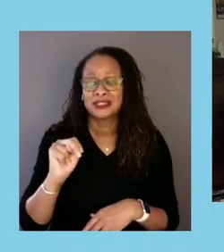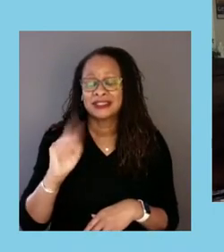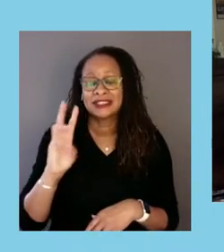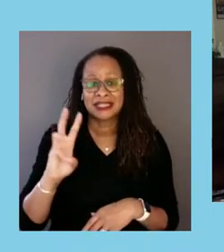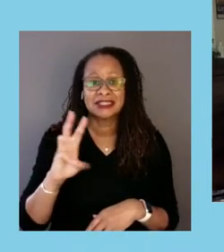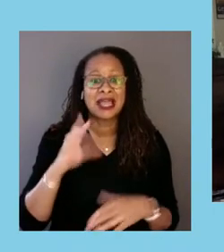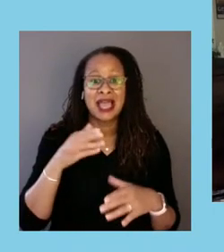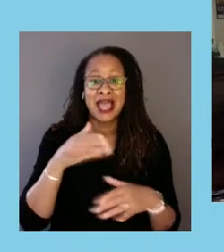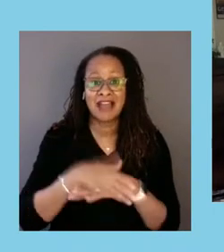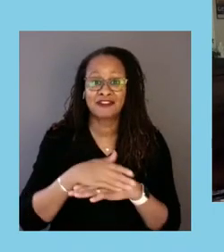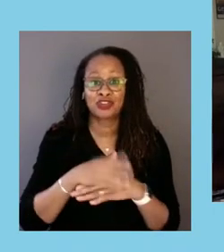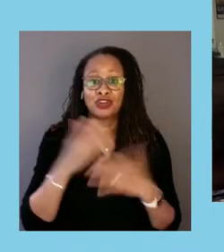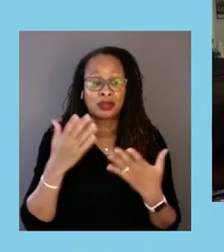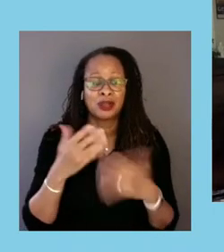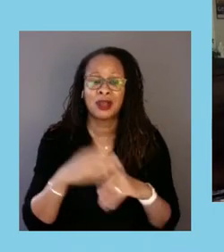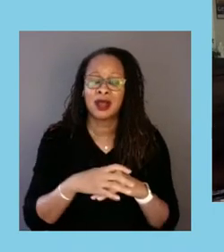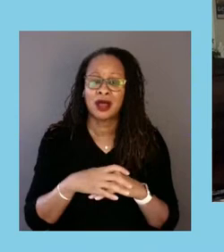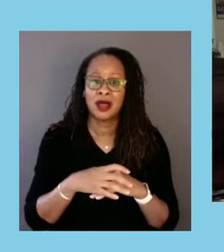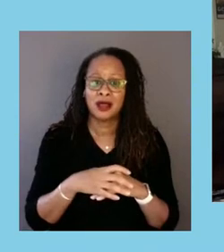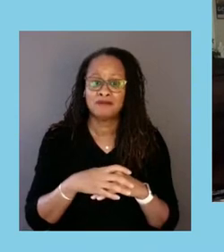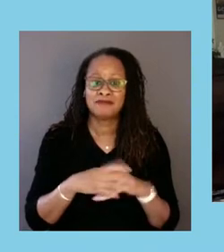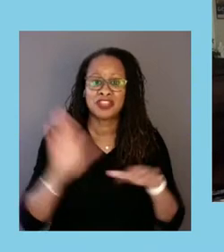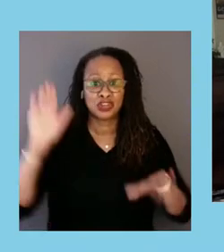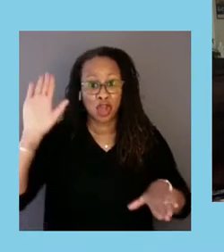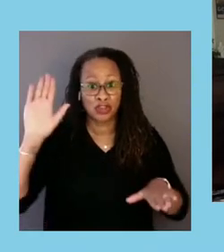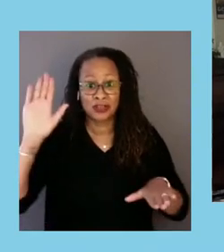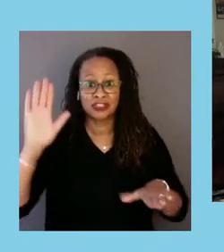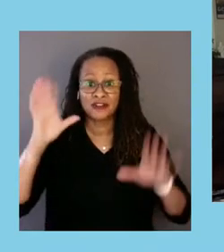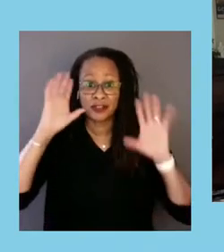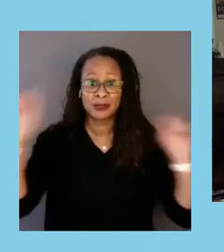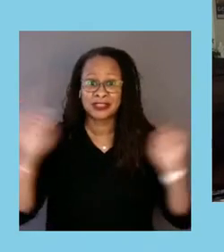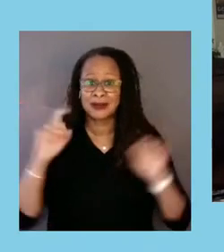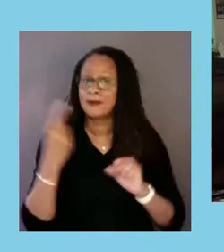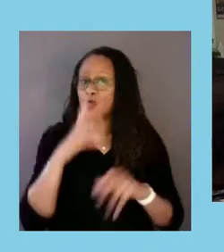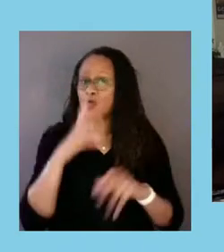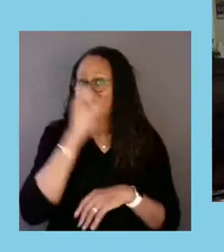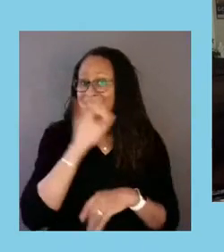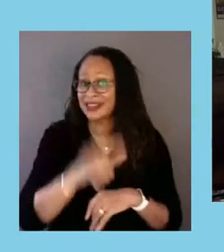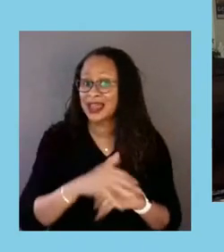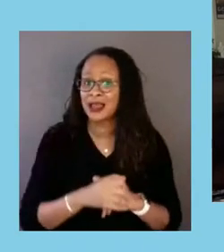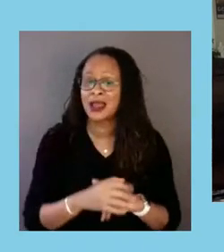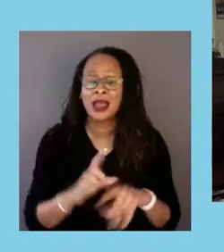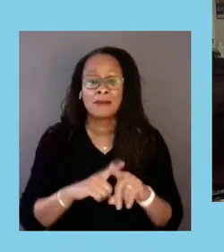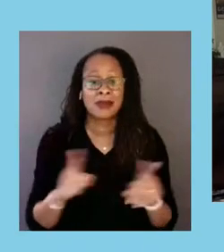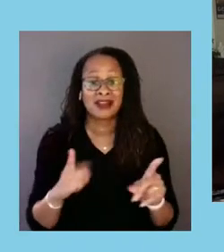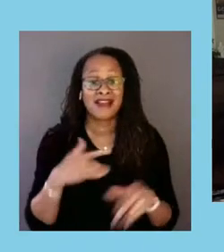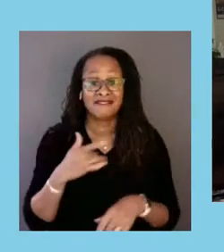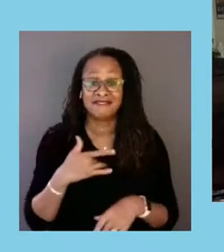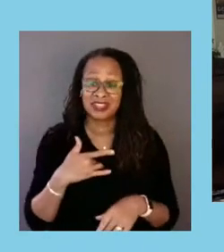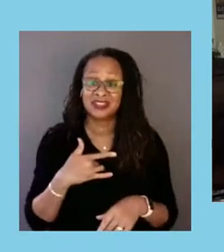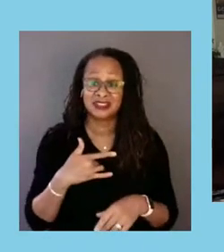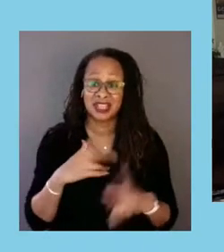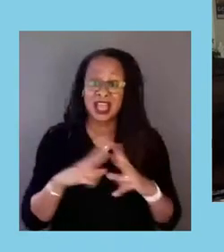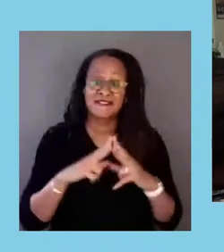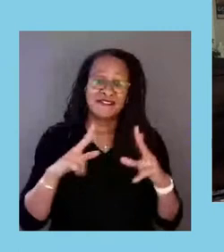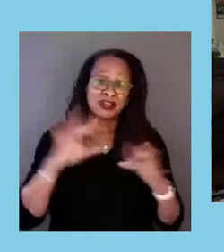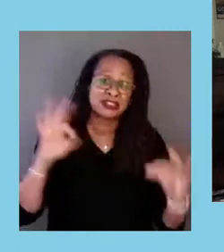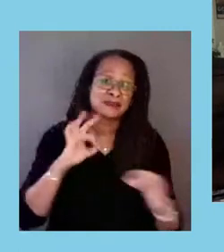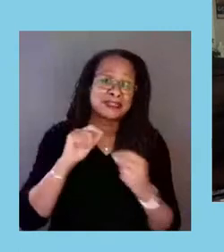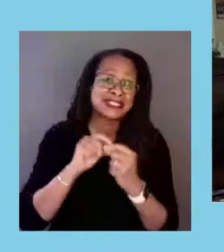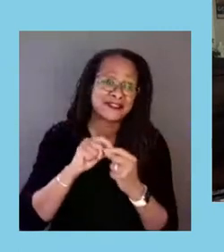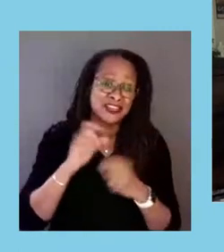switch in mood. I'm only guessing this because, but I feel it's a very specific year this